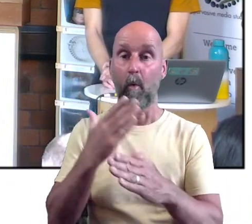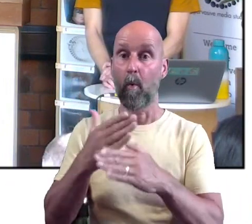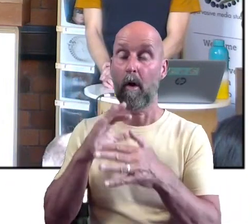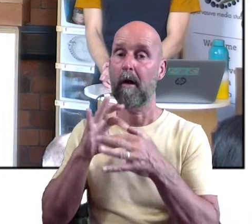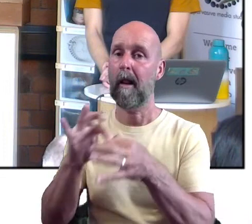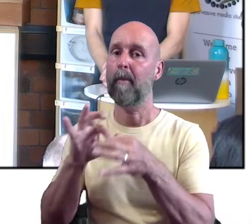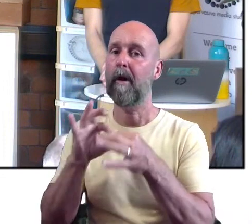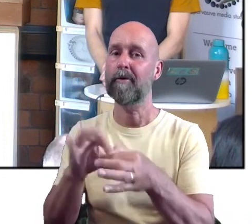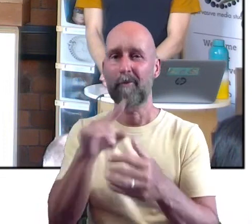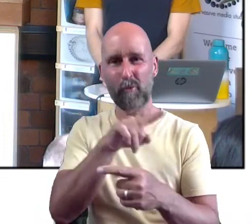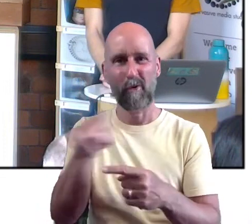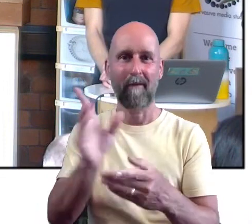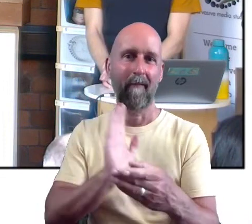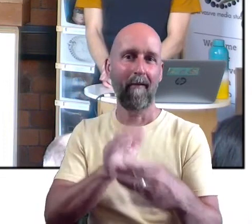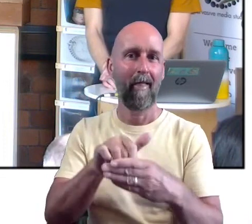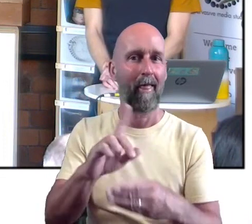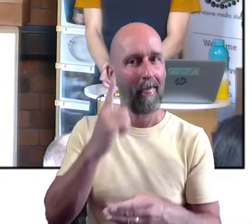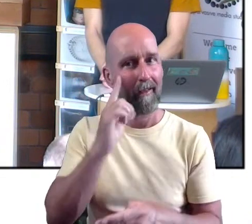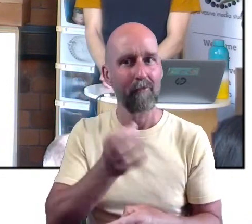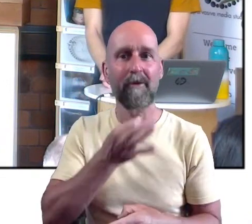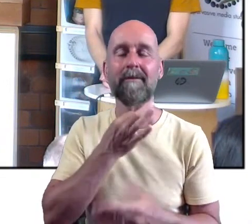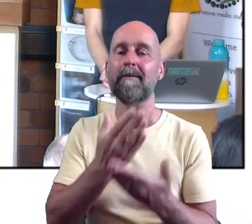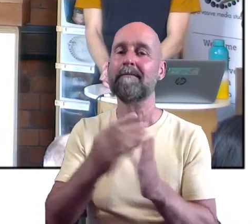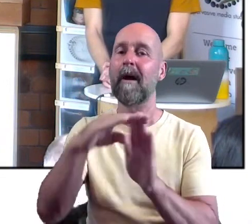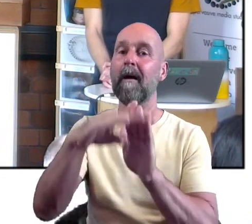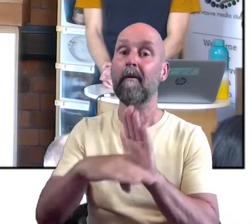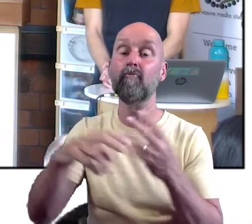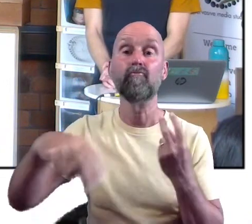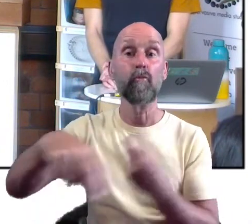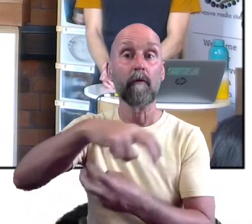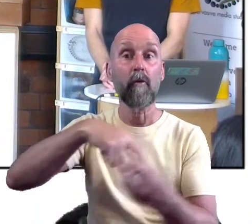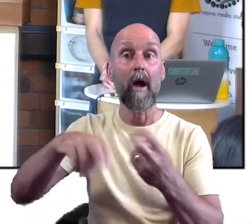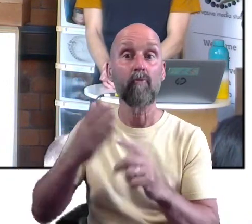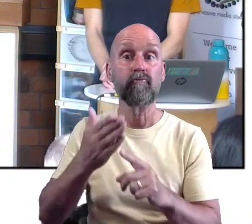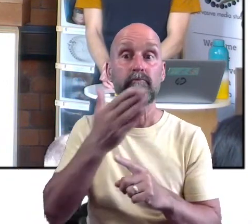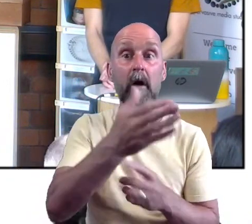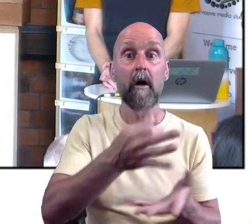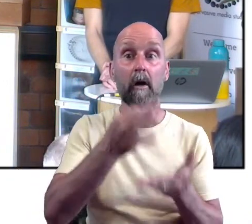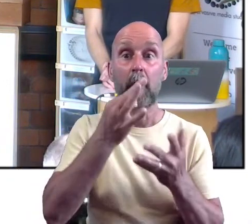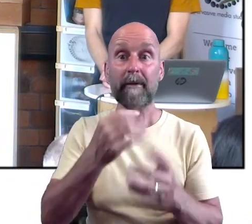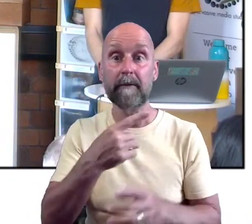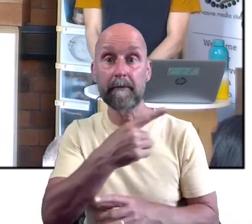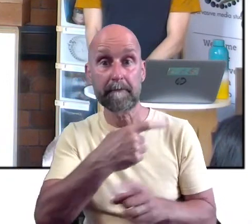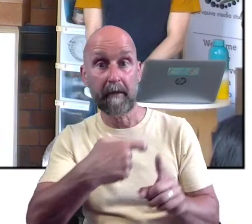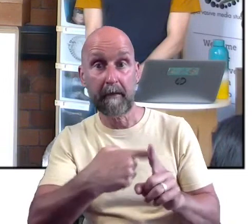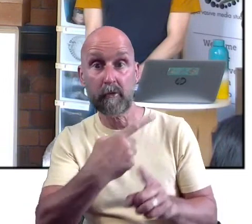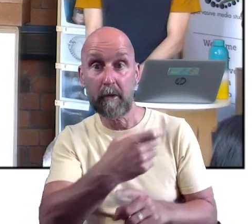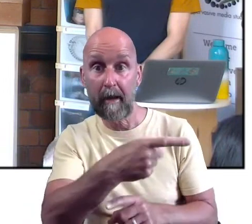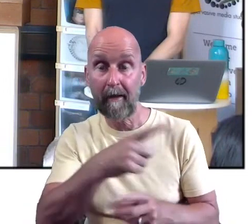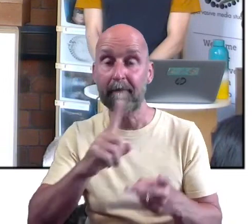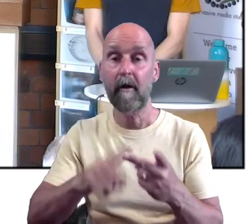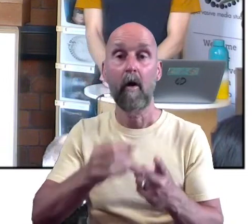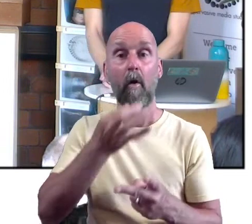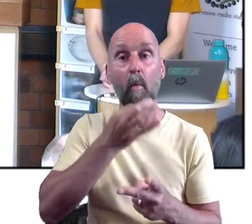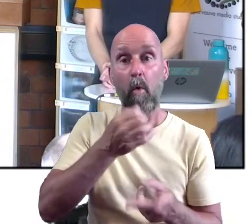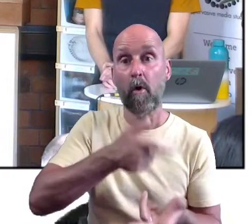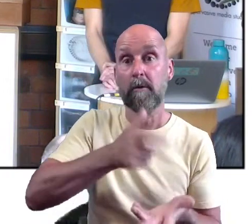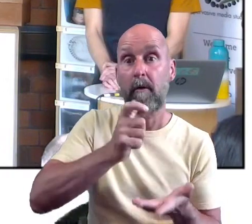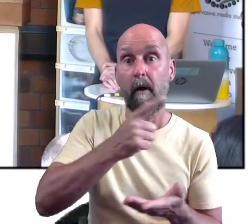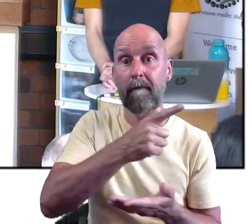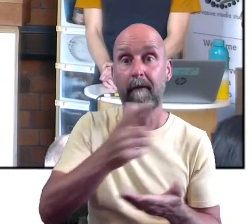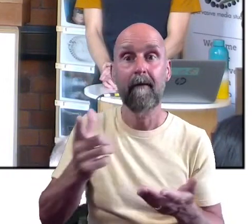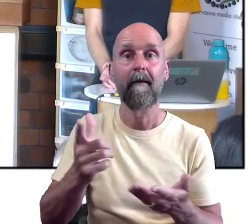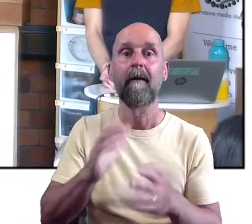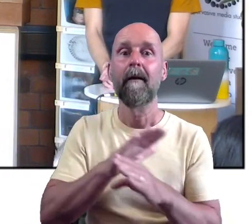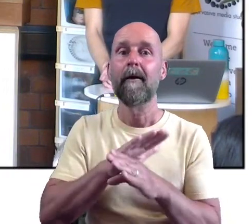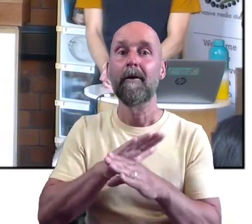So housekeeping, feel free to move around, grab a cup of tea, there's a kitchen over there, tea, coffee, water, etc. Please don't use the microwave,